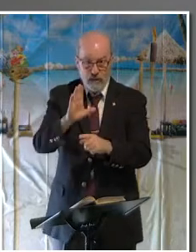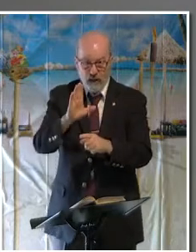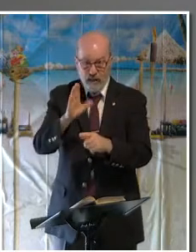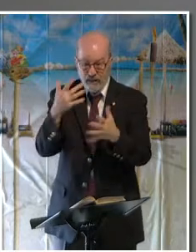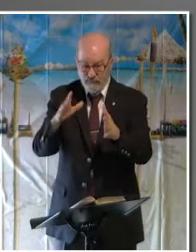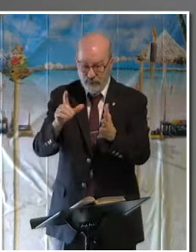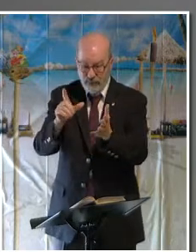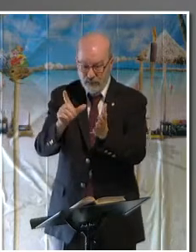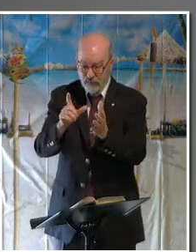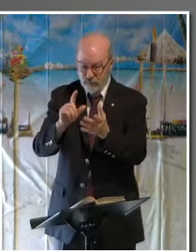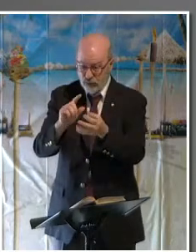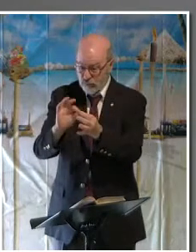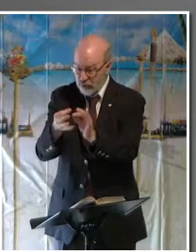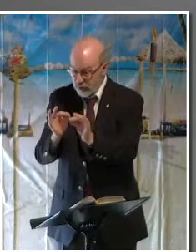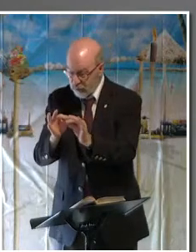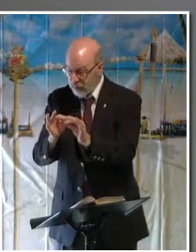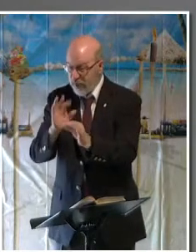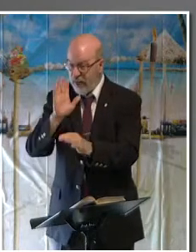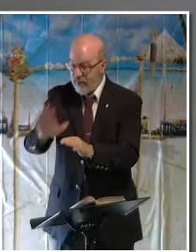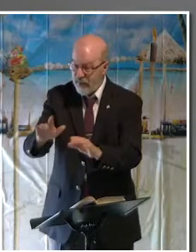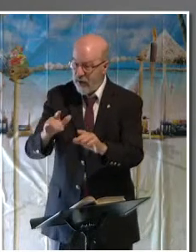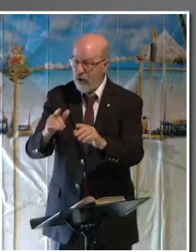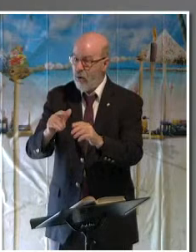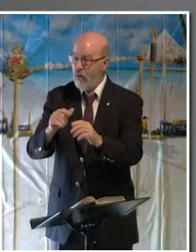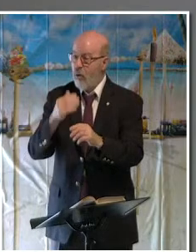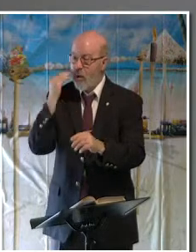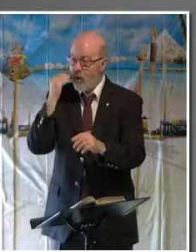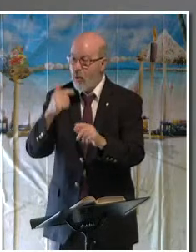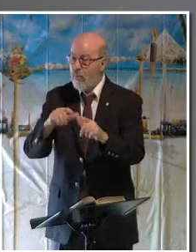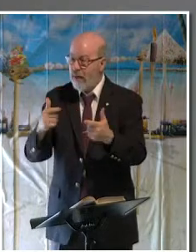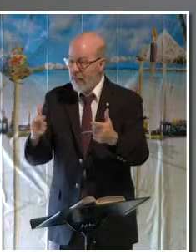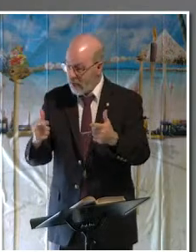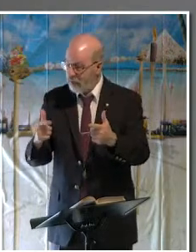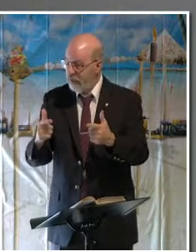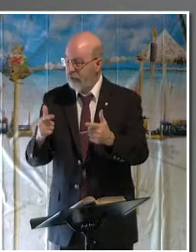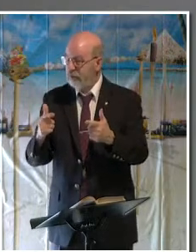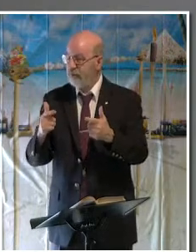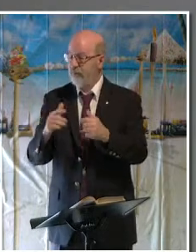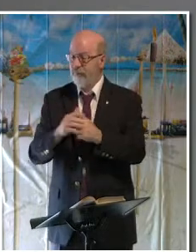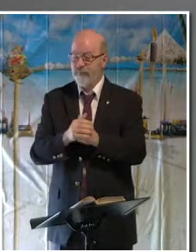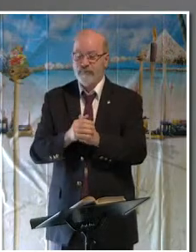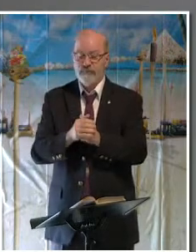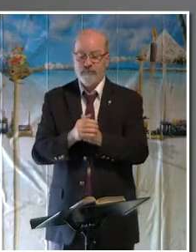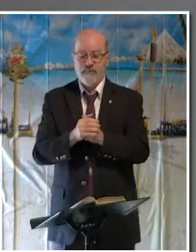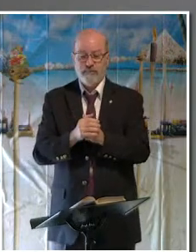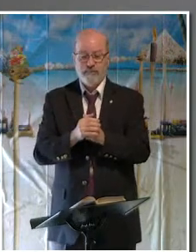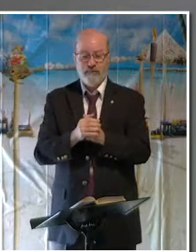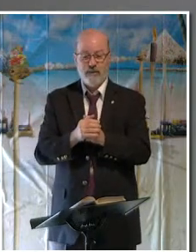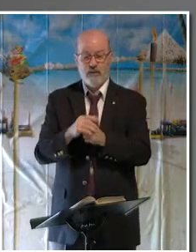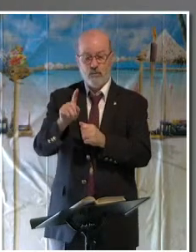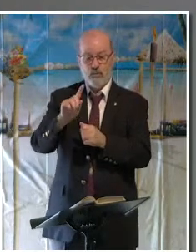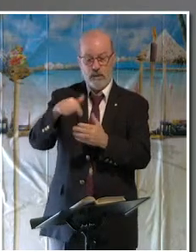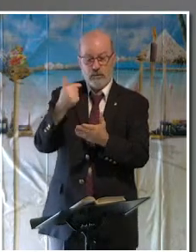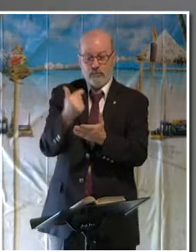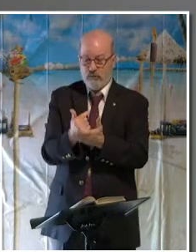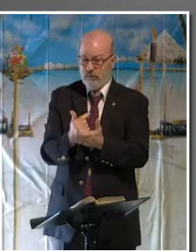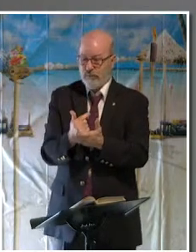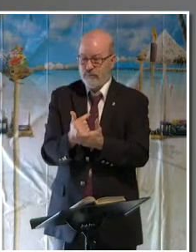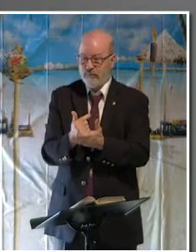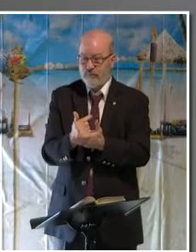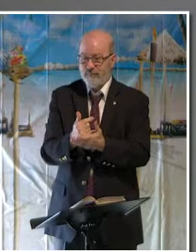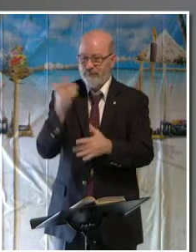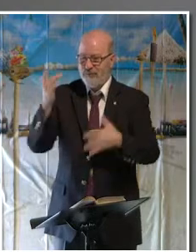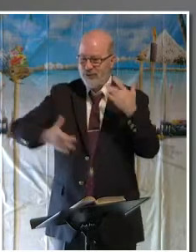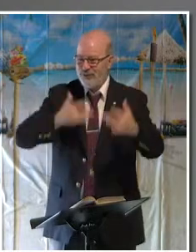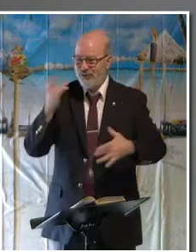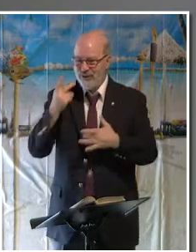has been completed in the Lugaga, I mispronounced that second time, language. One graduation. What a